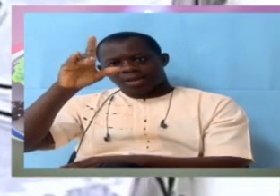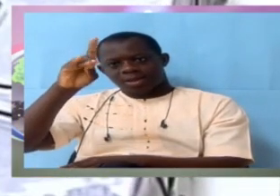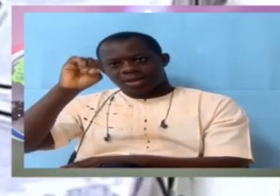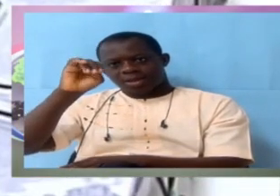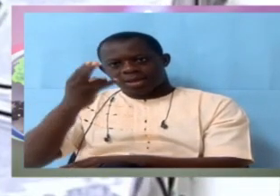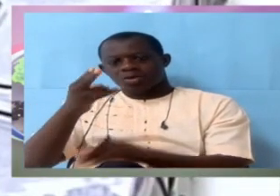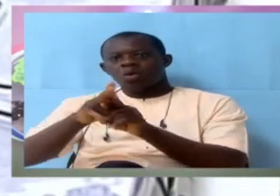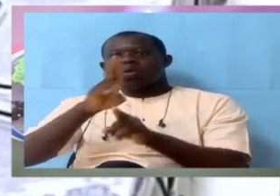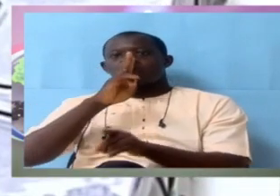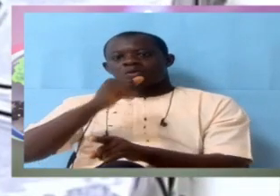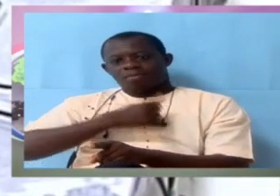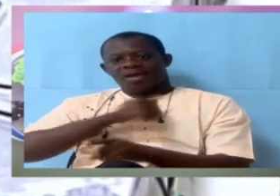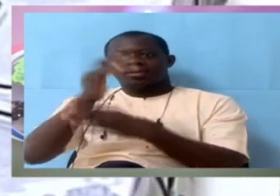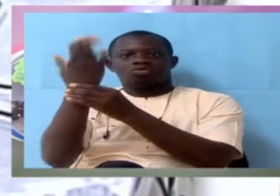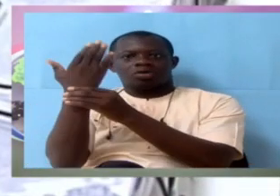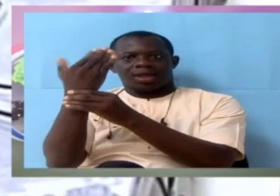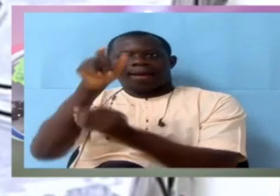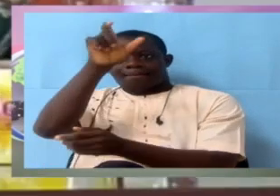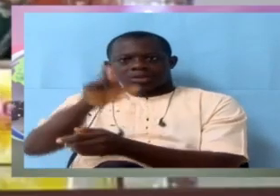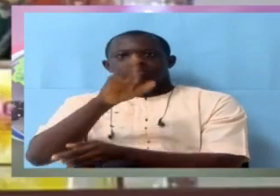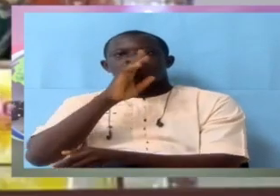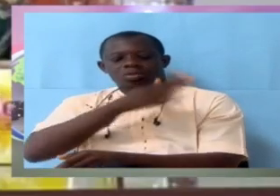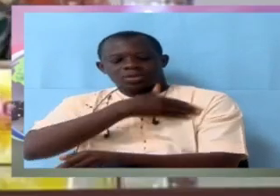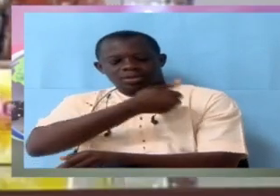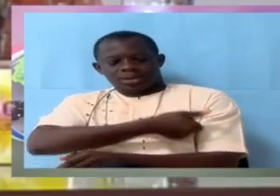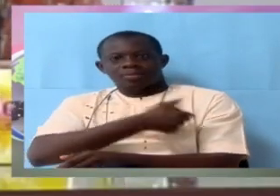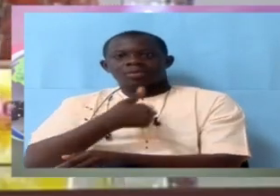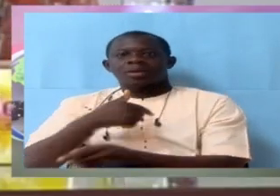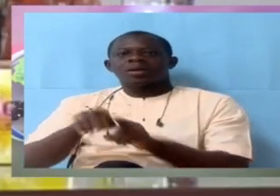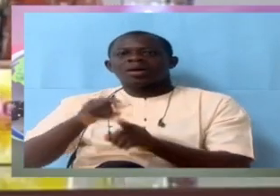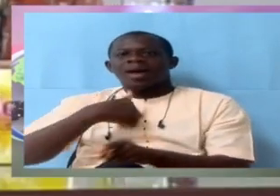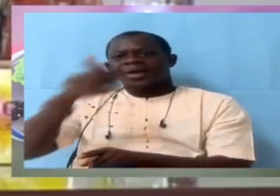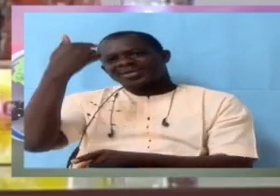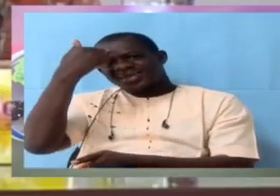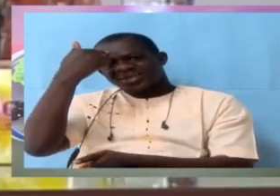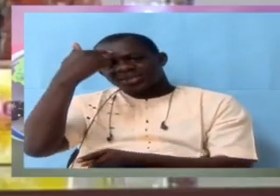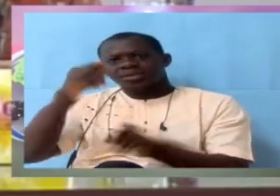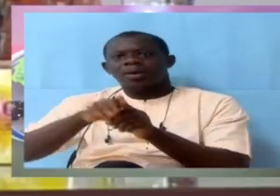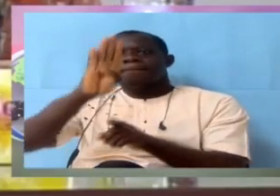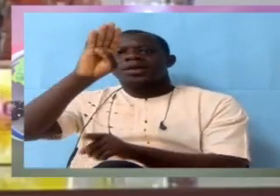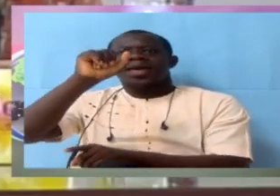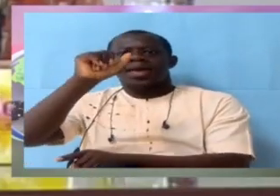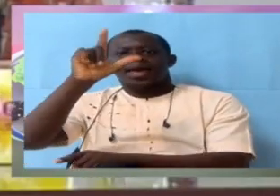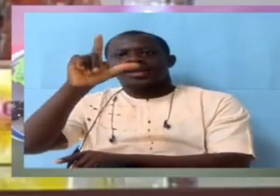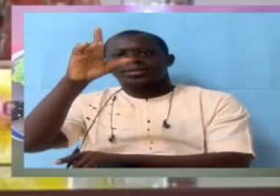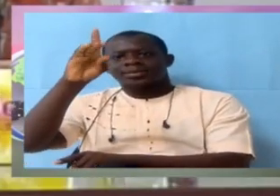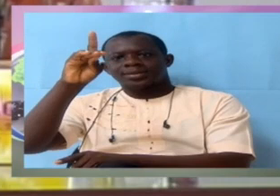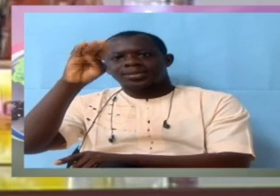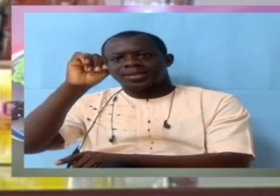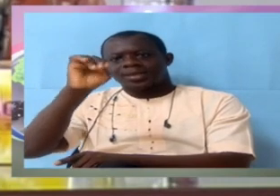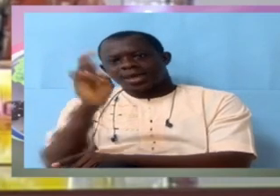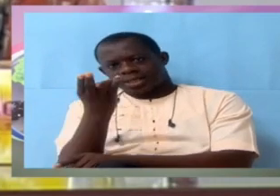He was my personal doctor. I think he said Tijan Baji. Balde, Tijan Balde.